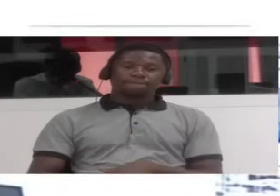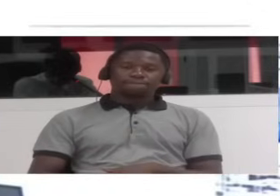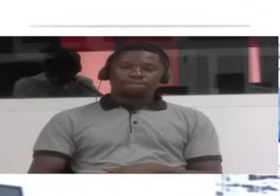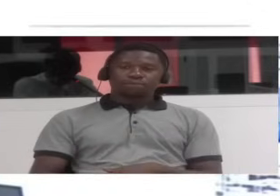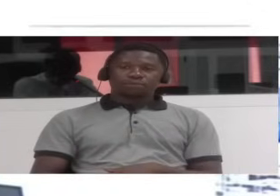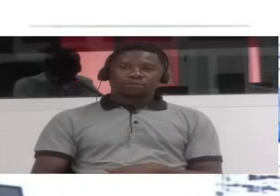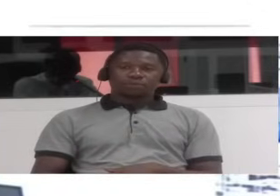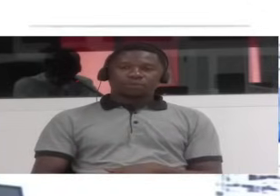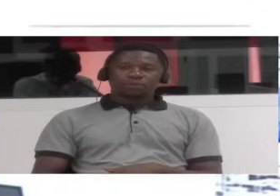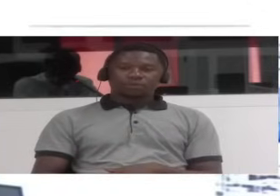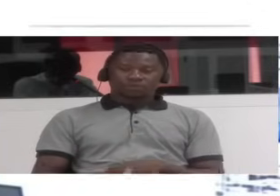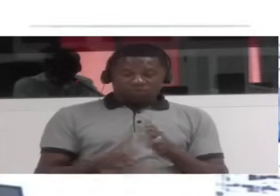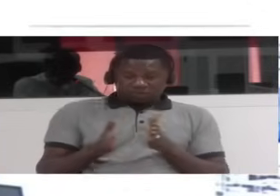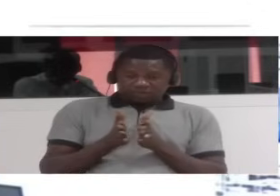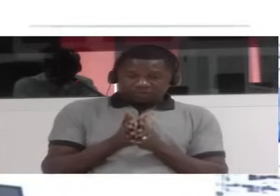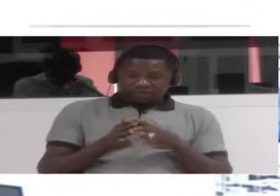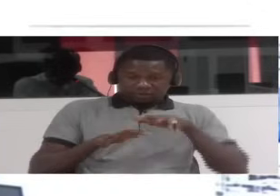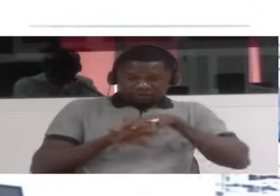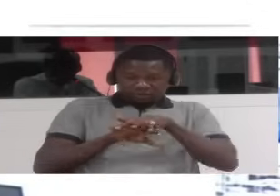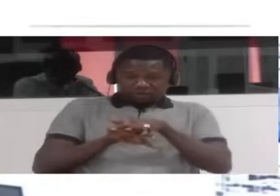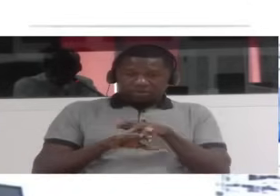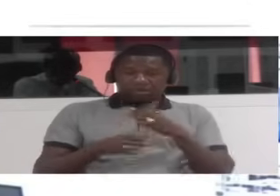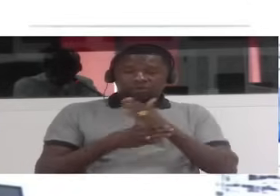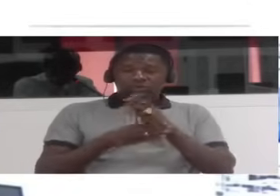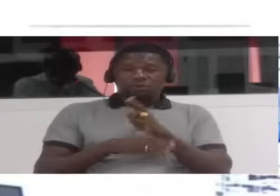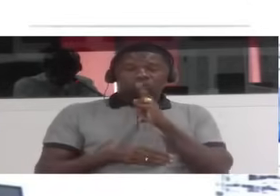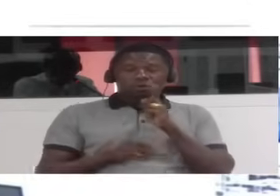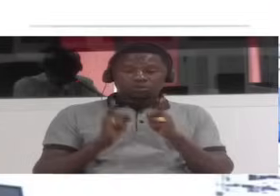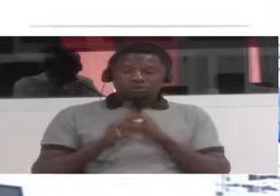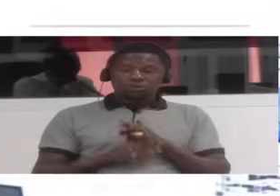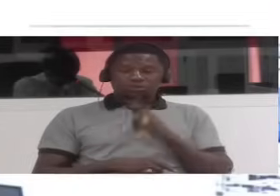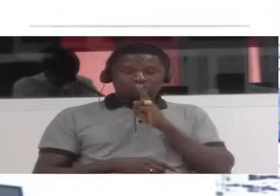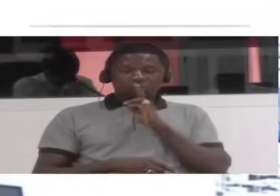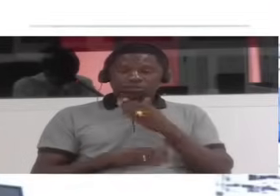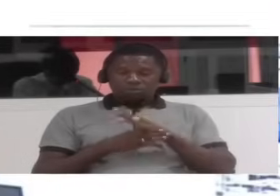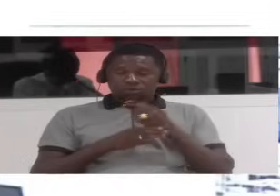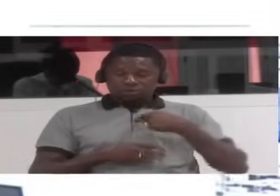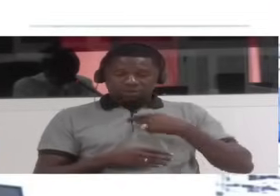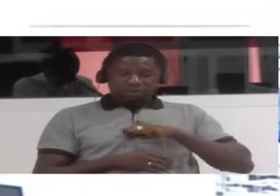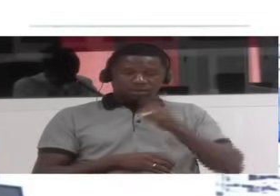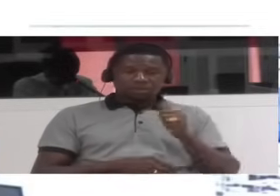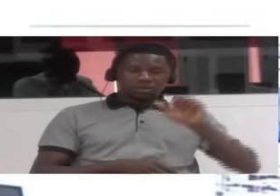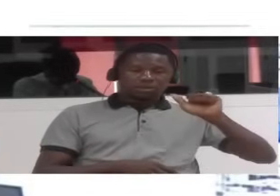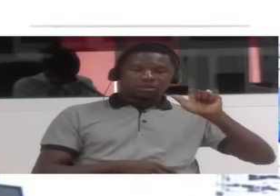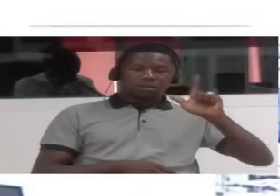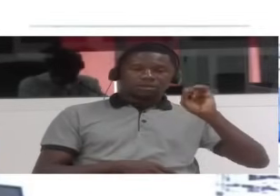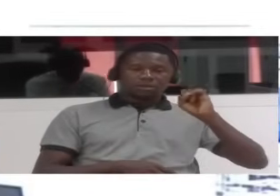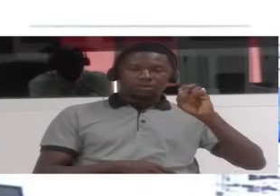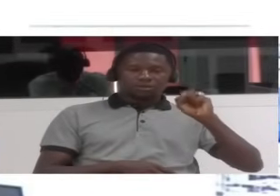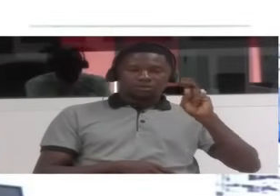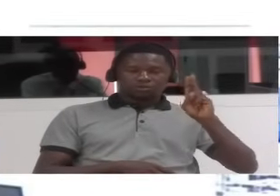Was he sandwiched? Or he was sandwiched. Between who and who? Between me and Jeng, Aliu Jeng.